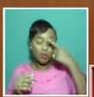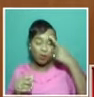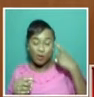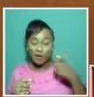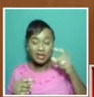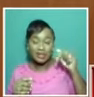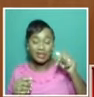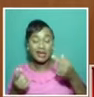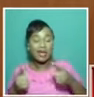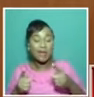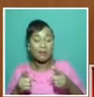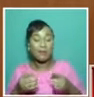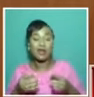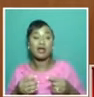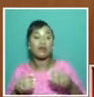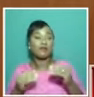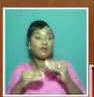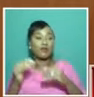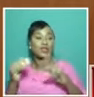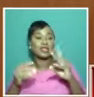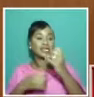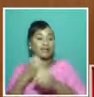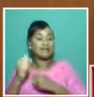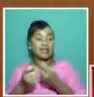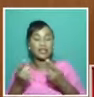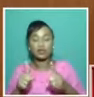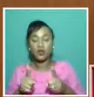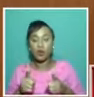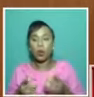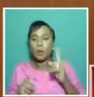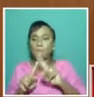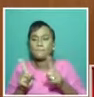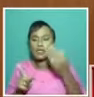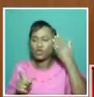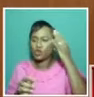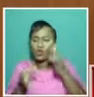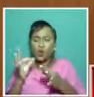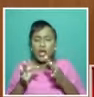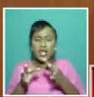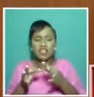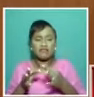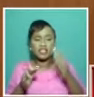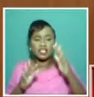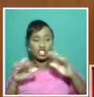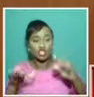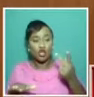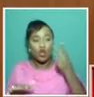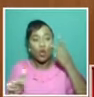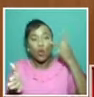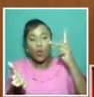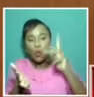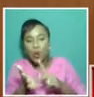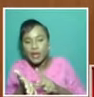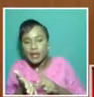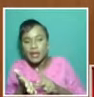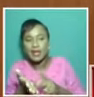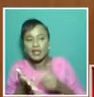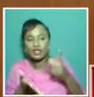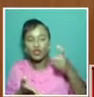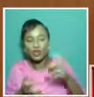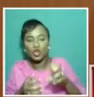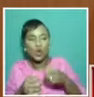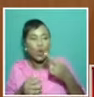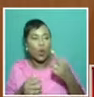to whether those children were present during that shooting, whether they witnessed, whether they were told about it, and whether they were